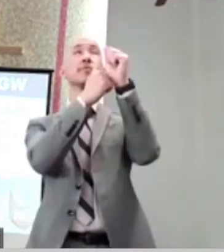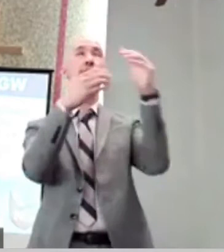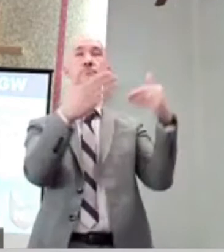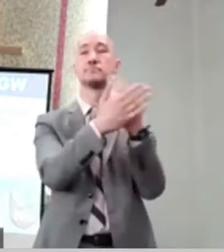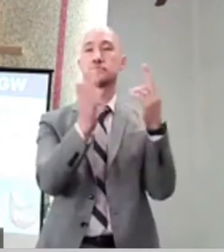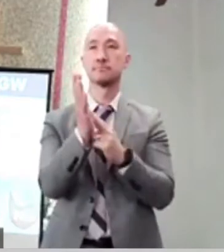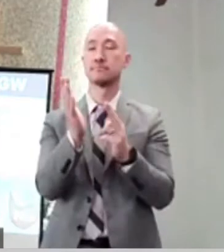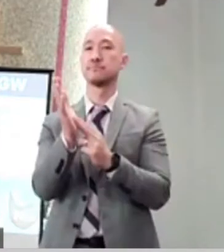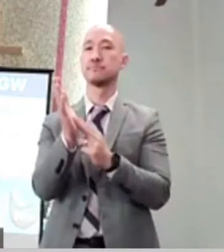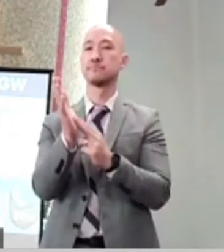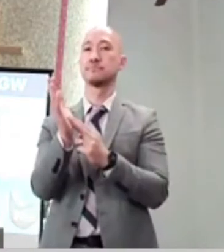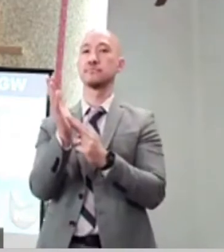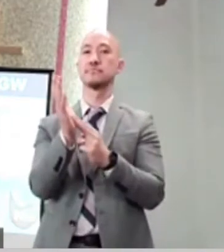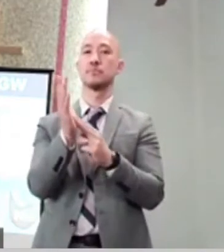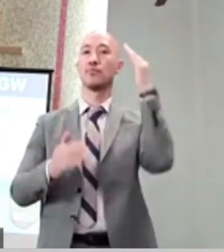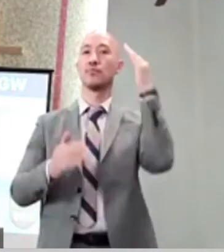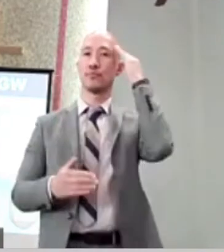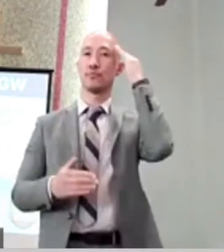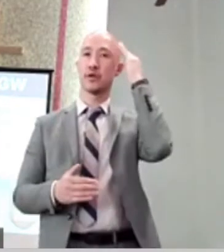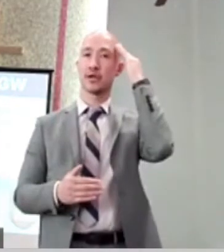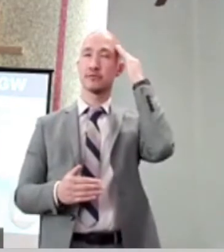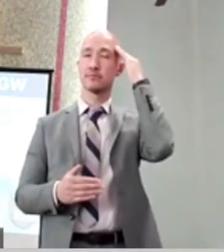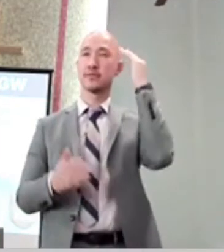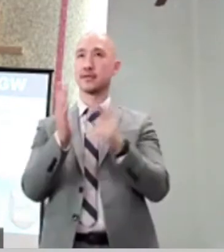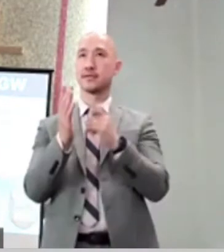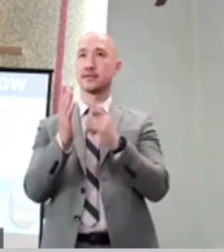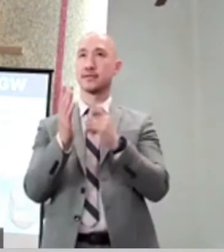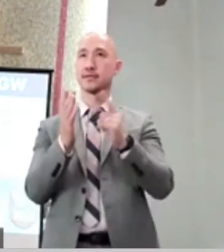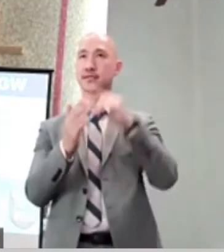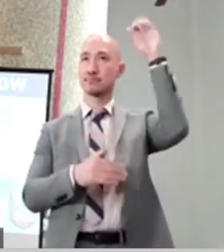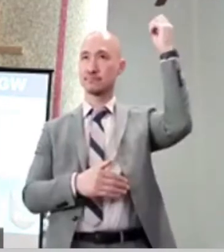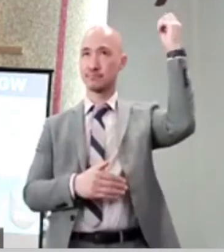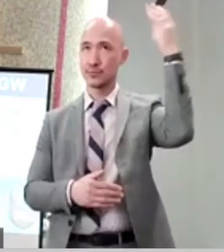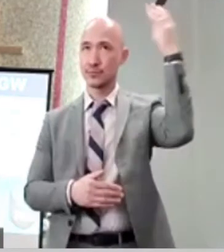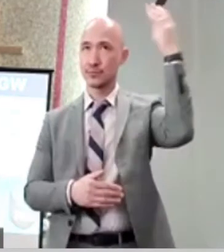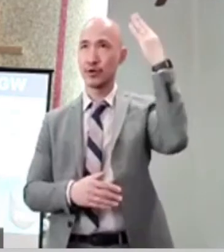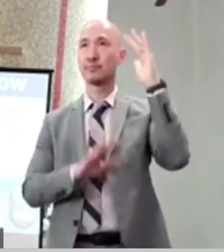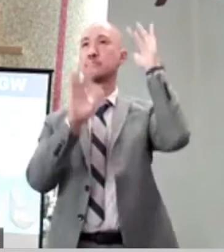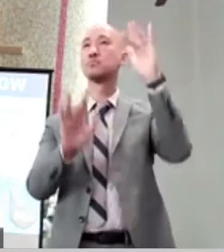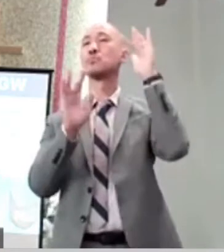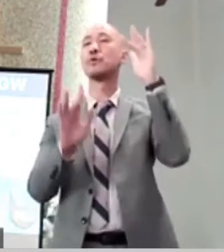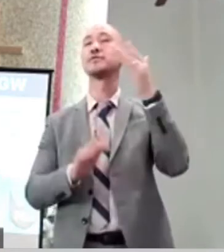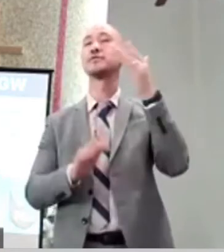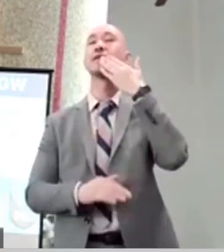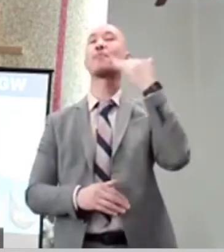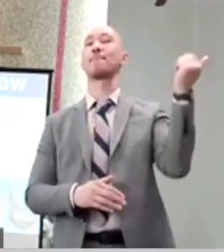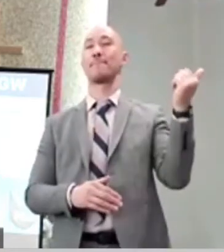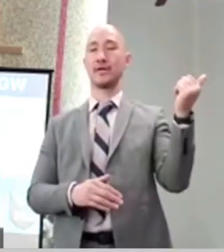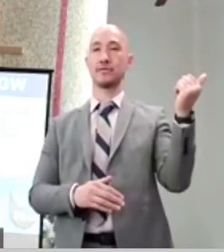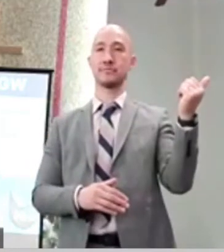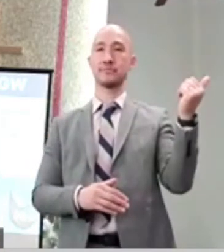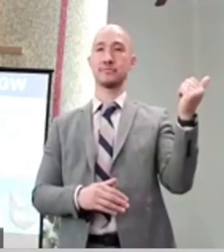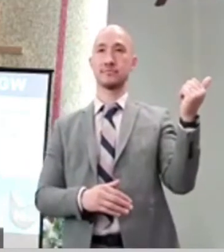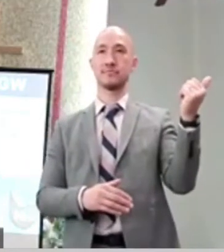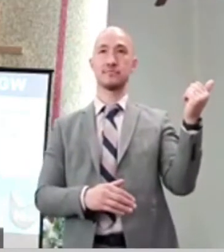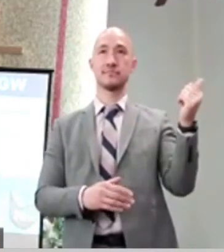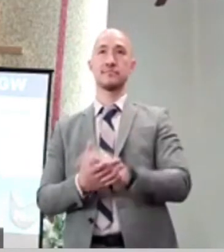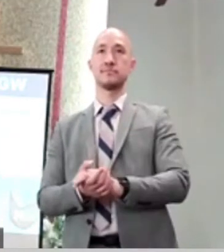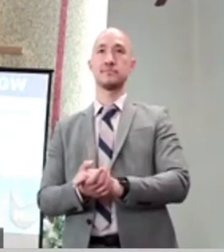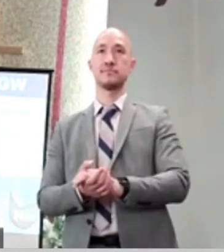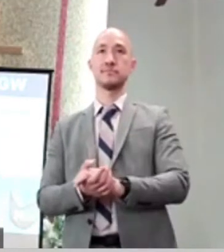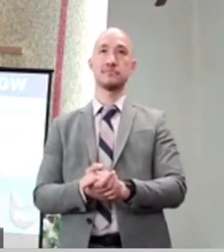going to come to Christ if we're just nitpicking on certain things. They need to first know Christ and get to